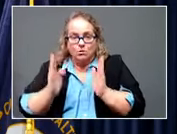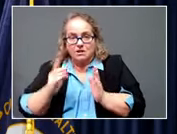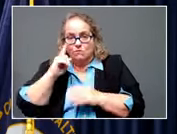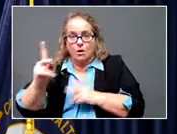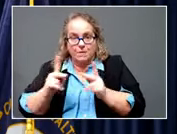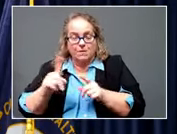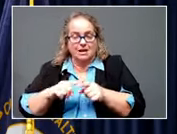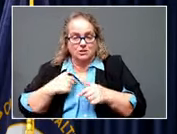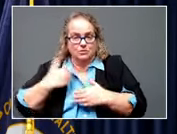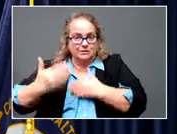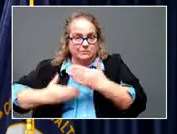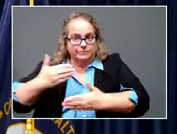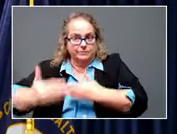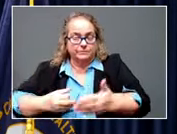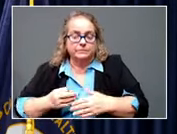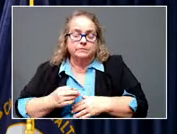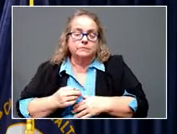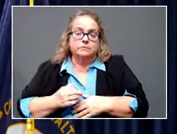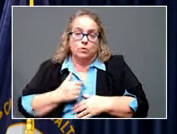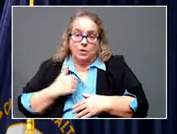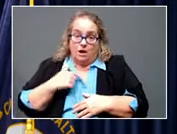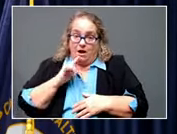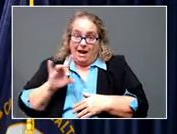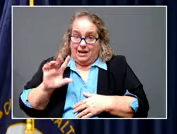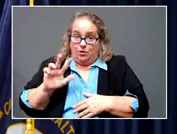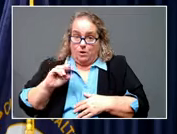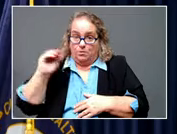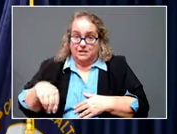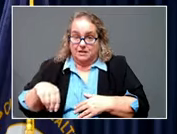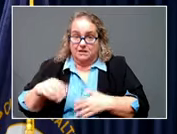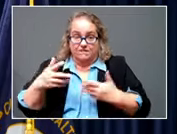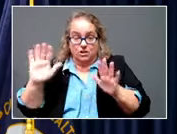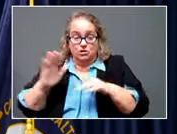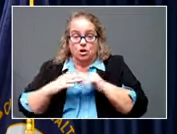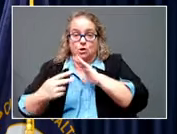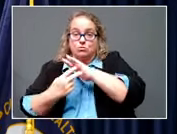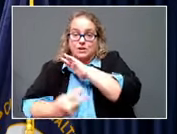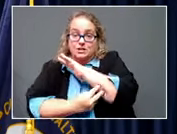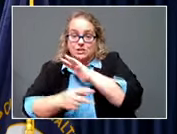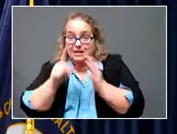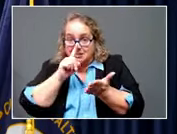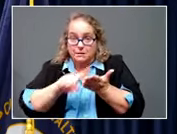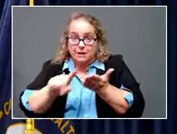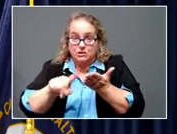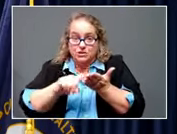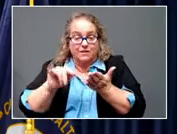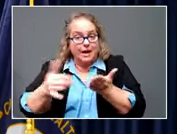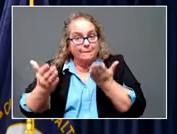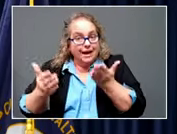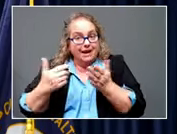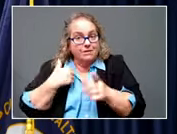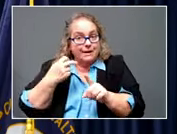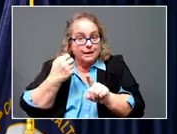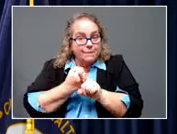forward. We are 83% complete on bridge inspections that may or may not have been impacted by the tornadoes. All